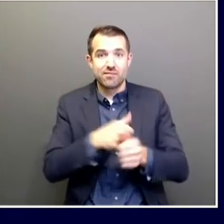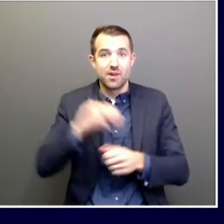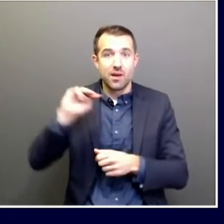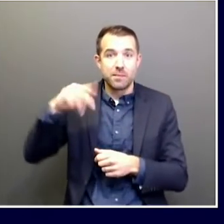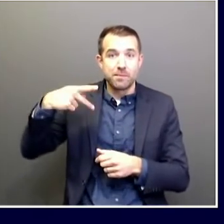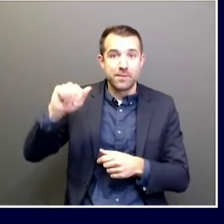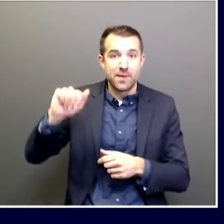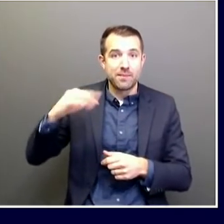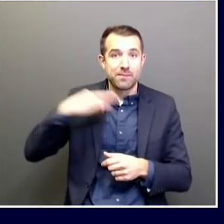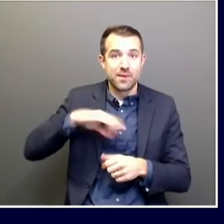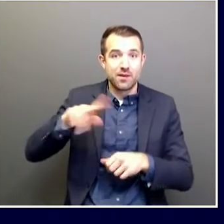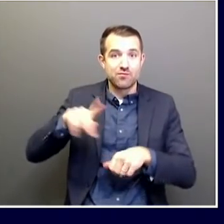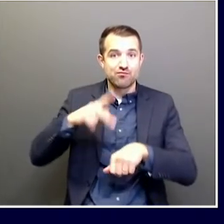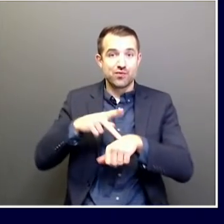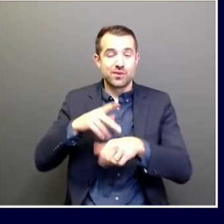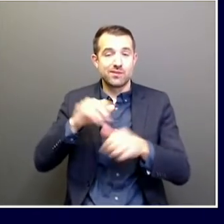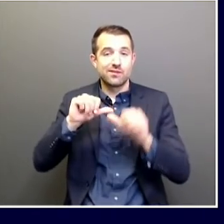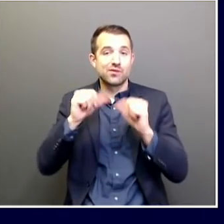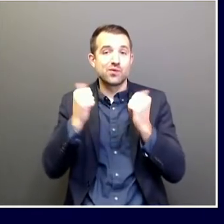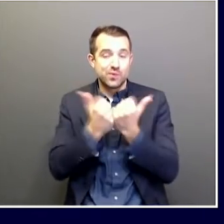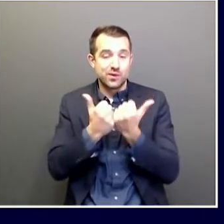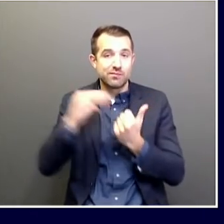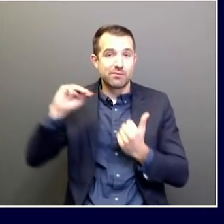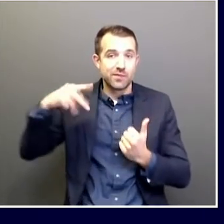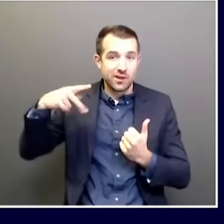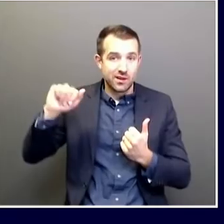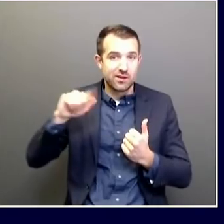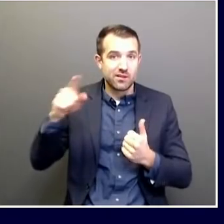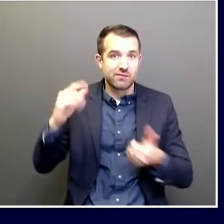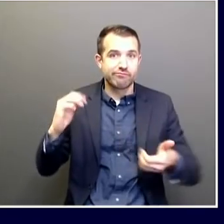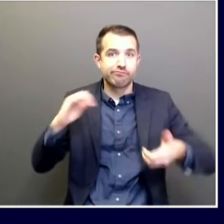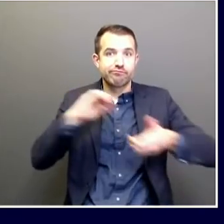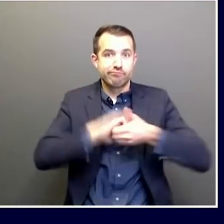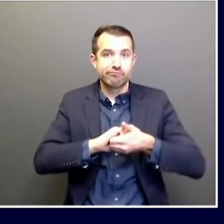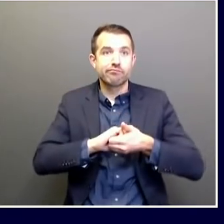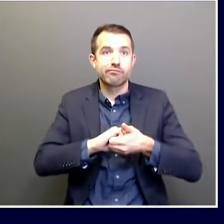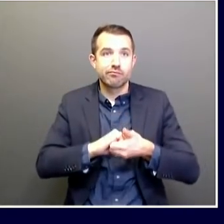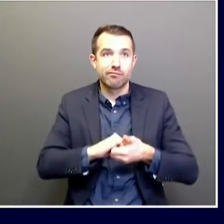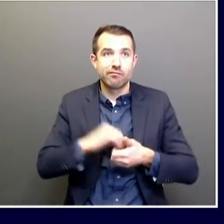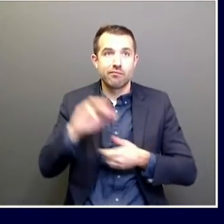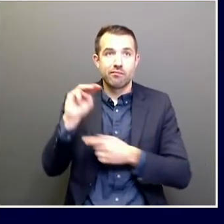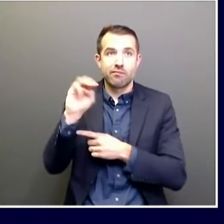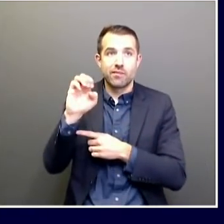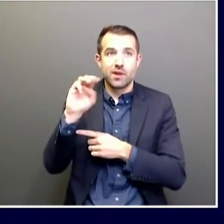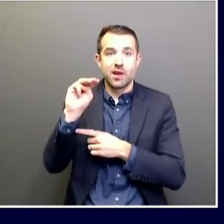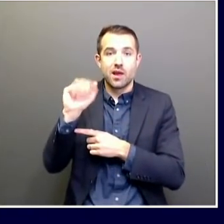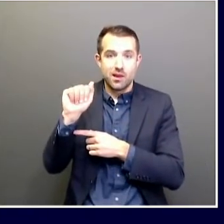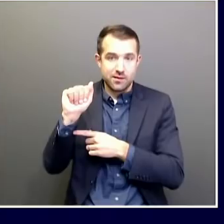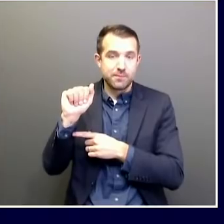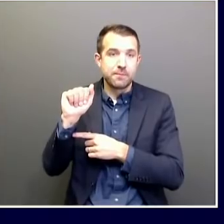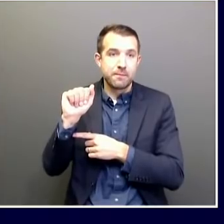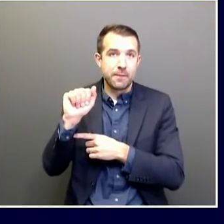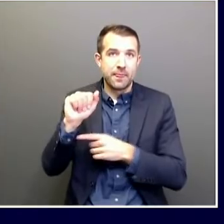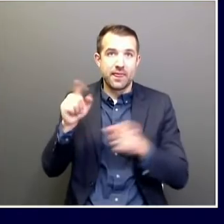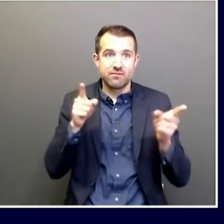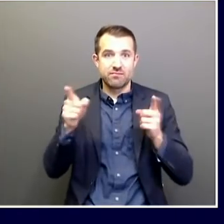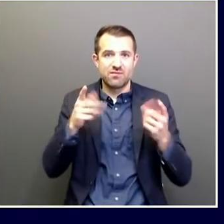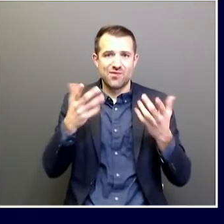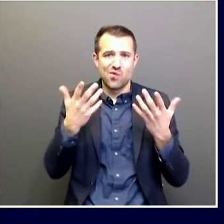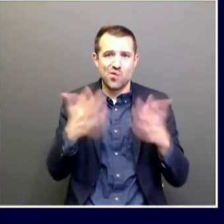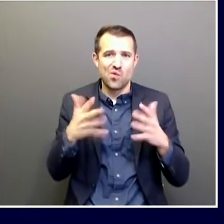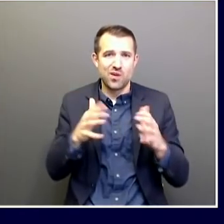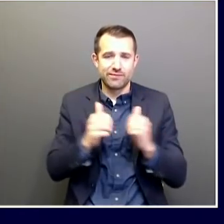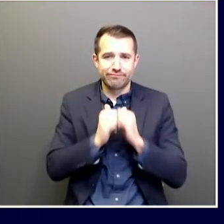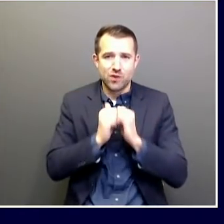School Management Association to develop joint guidance for winter activities. We commend them for that